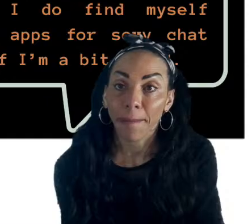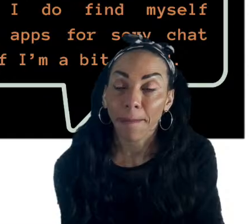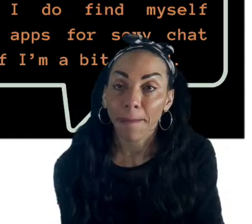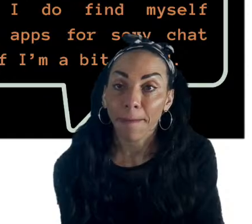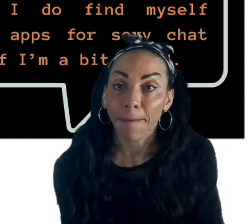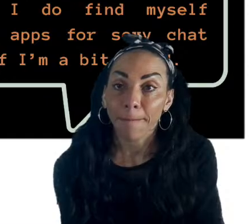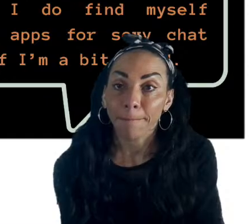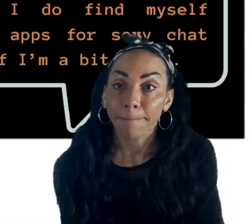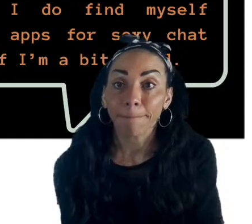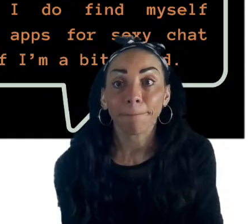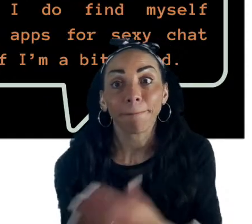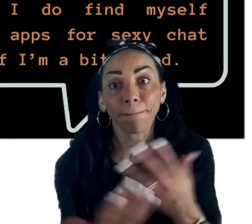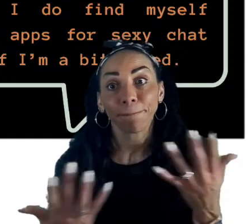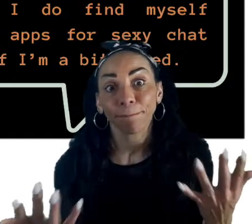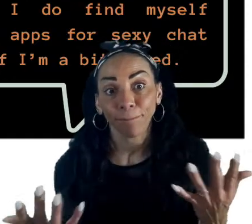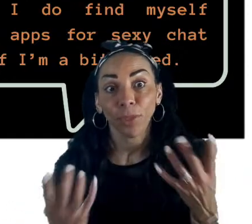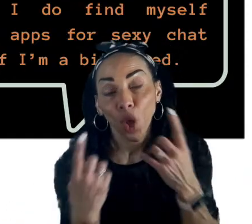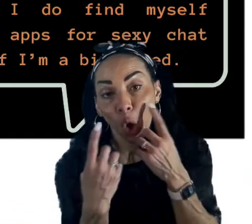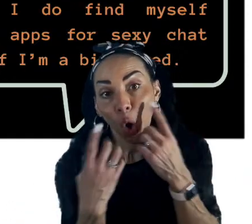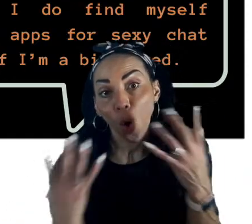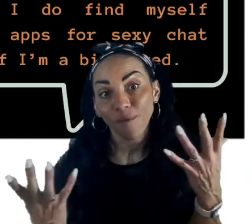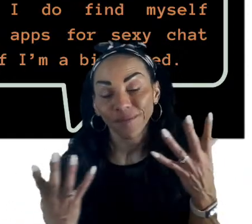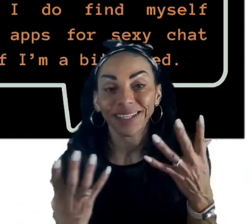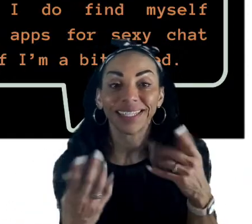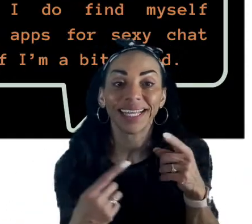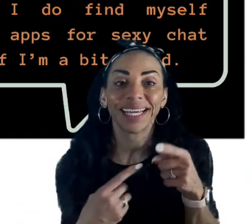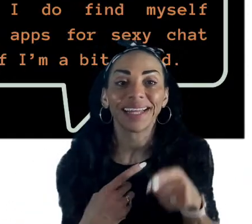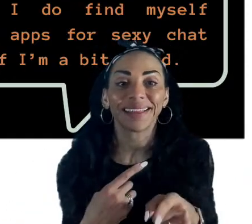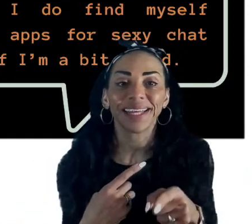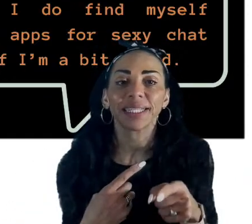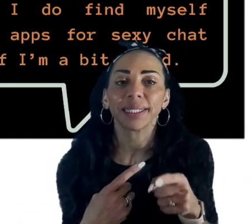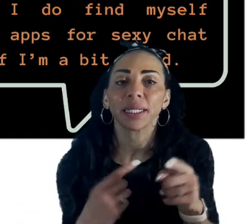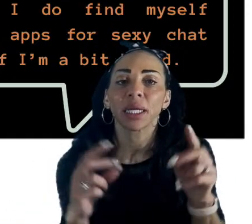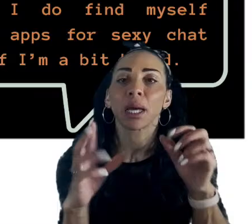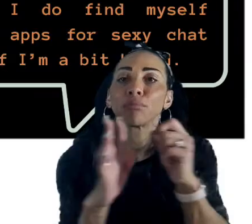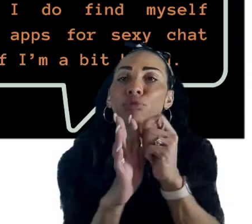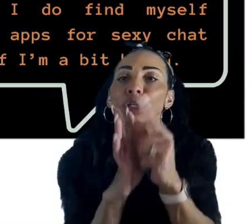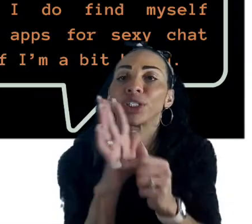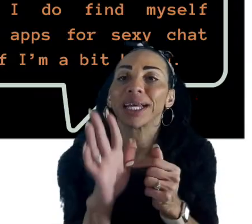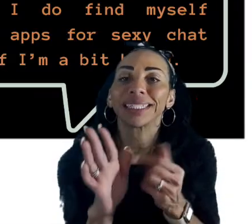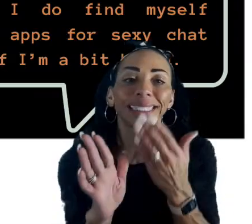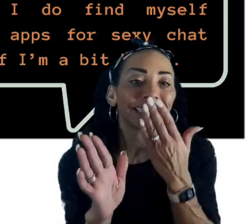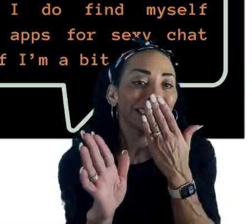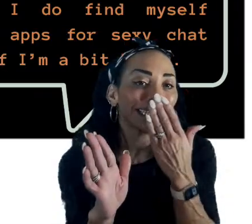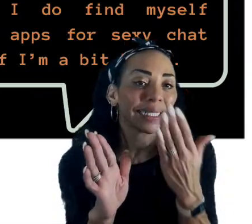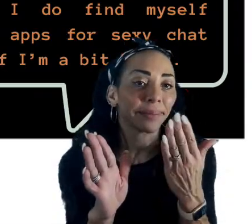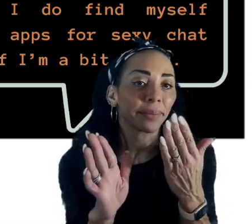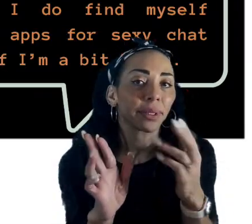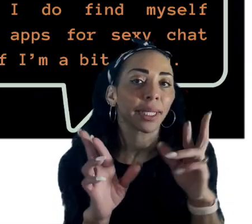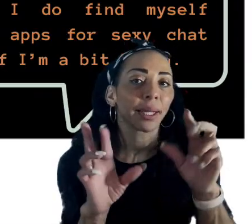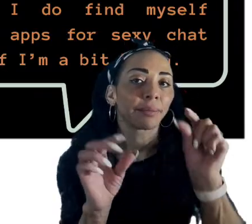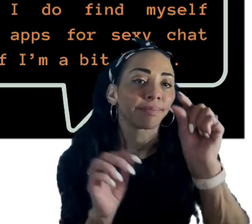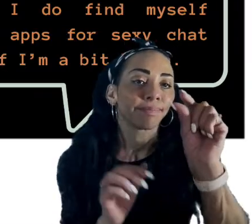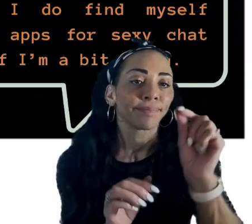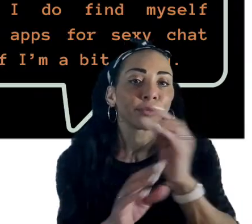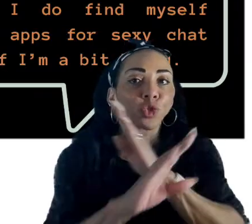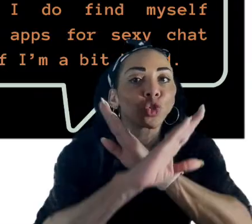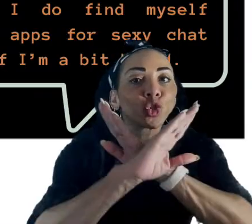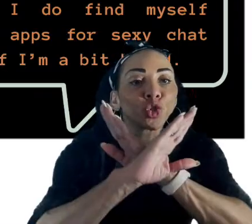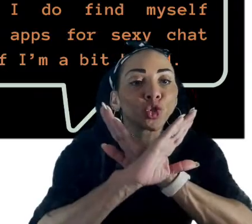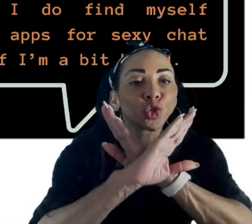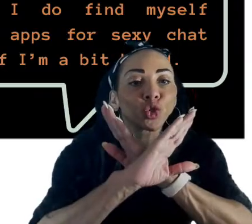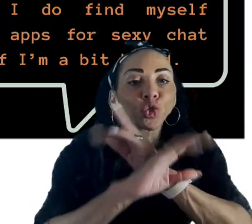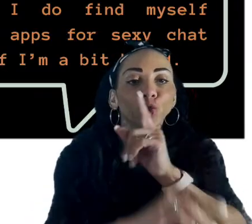obviously there's something about this project that feels very taboo. I'm talking about things that people might not necessarily want to talk about in